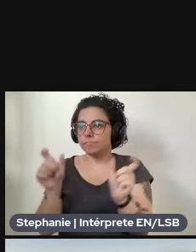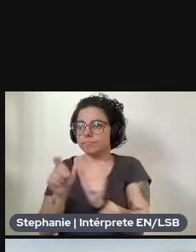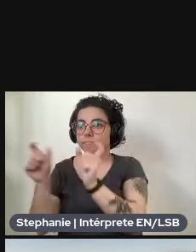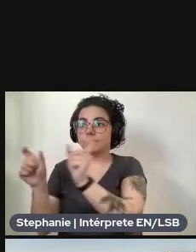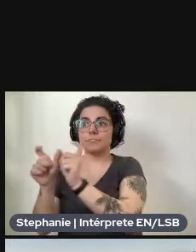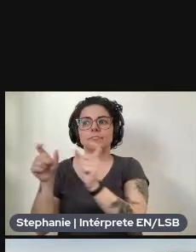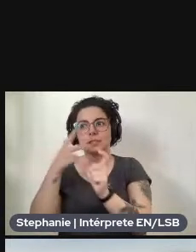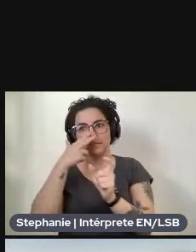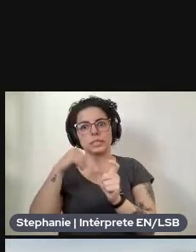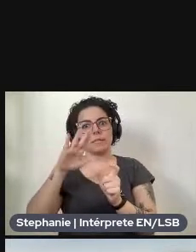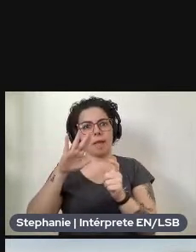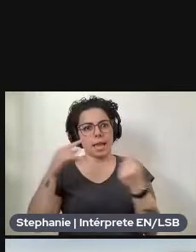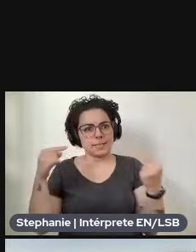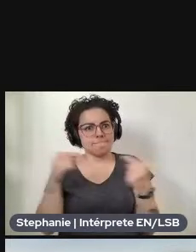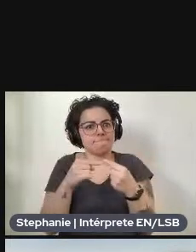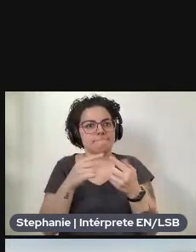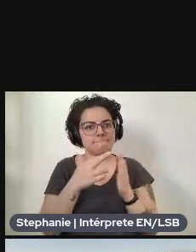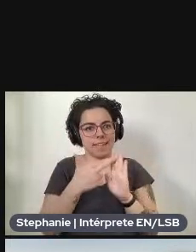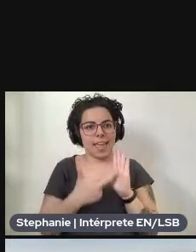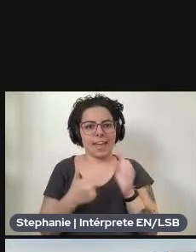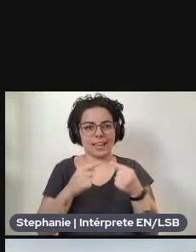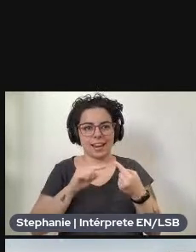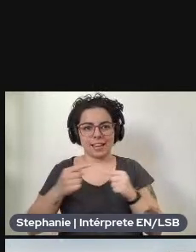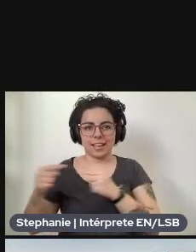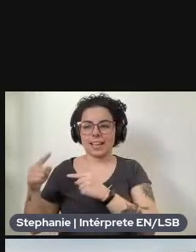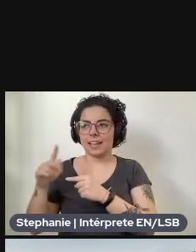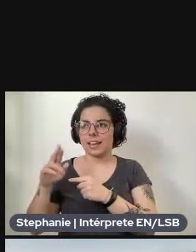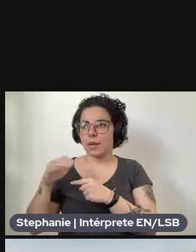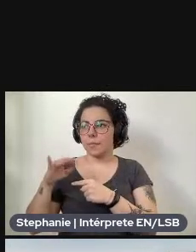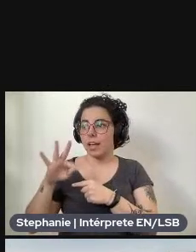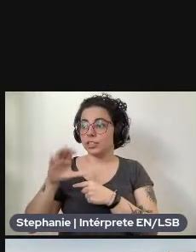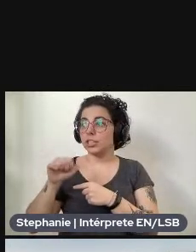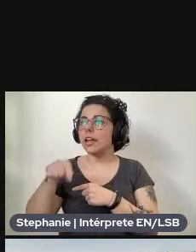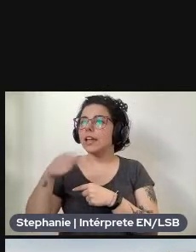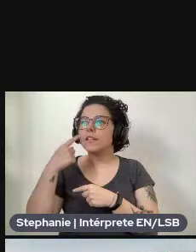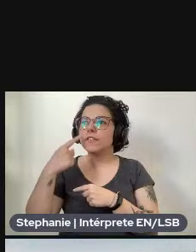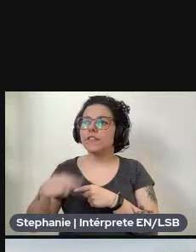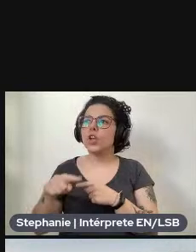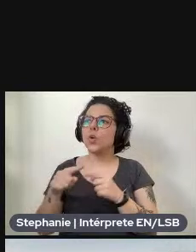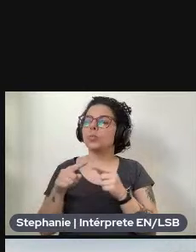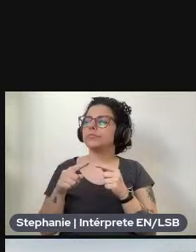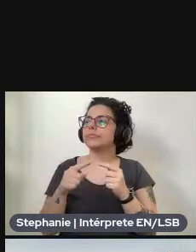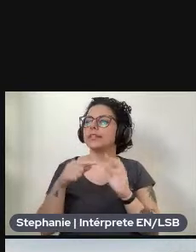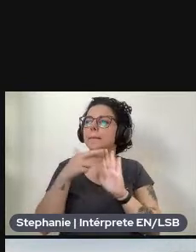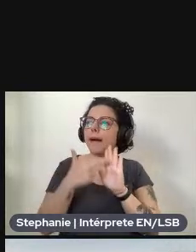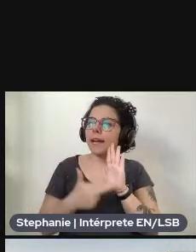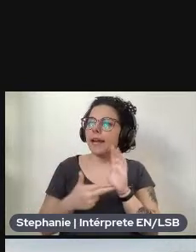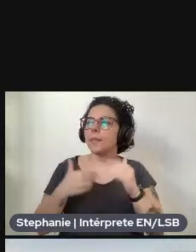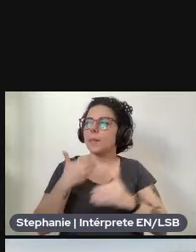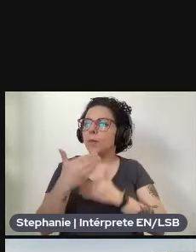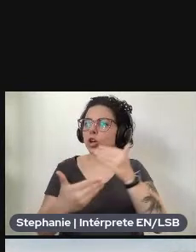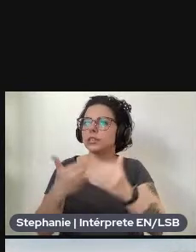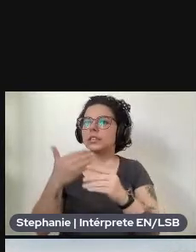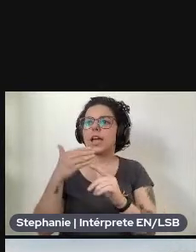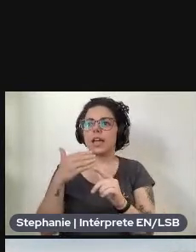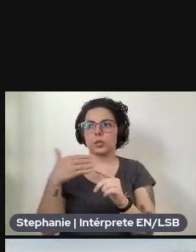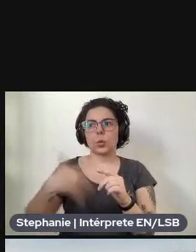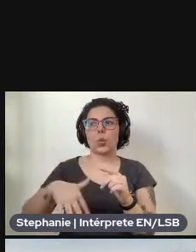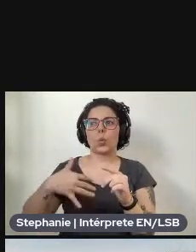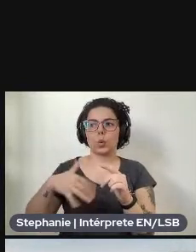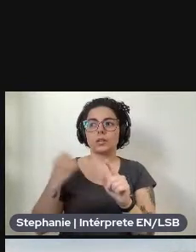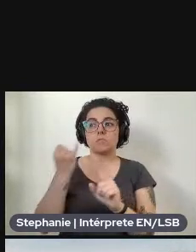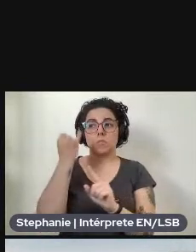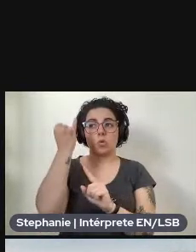grammatical. So he developed a set of parameters and processes that have been highly influential and also very